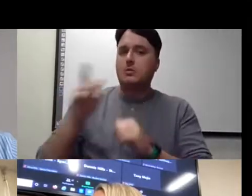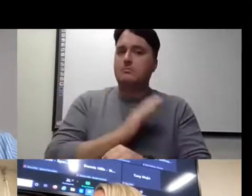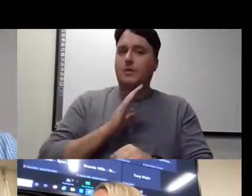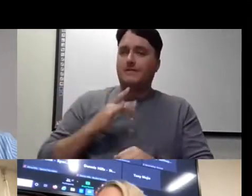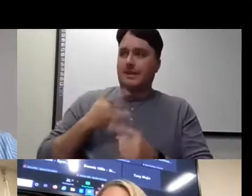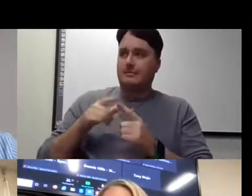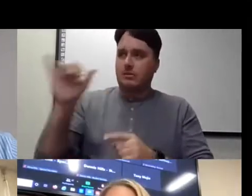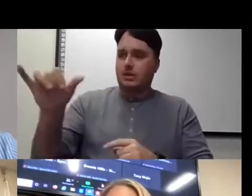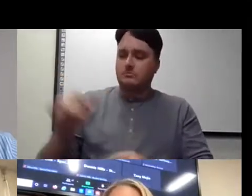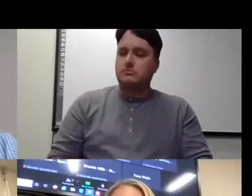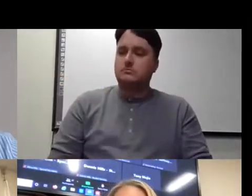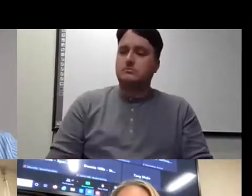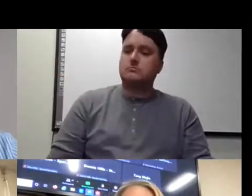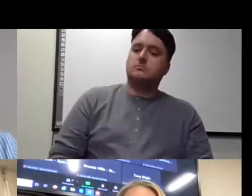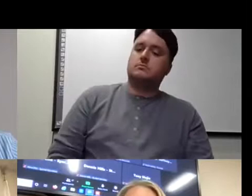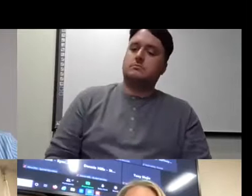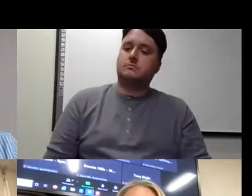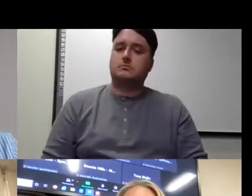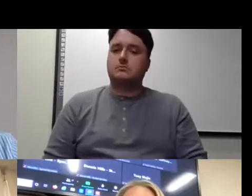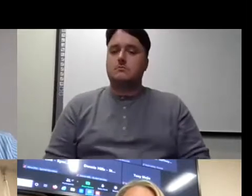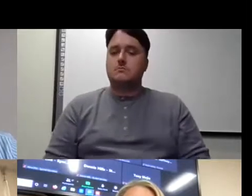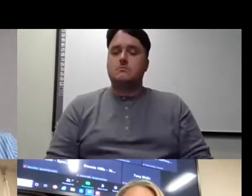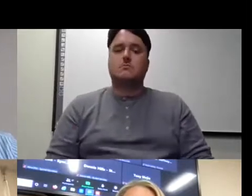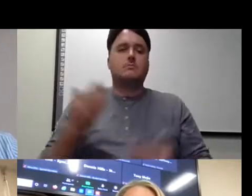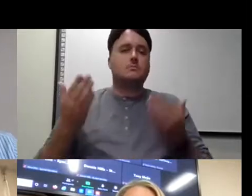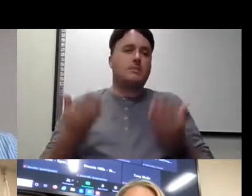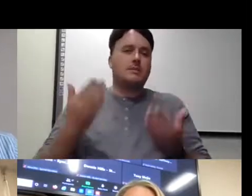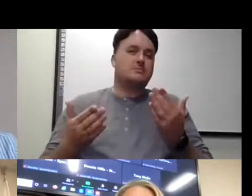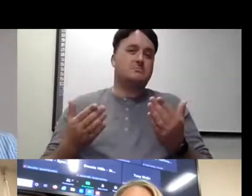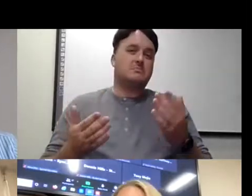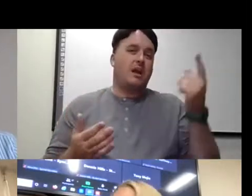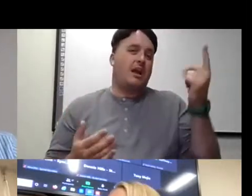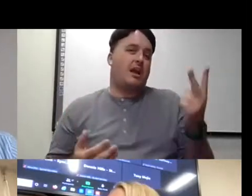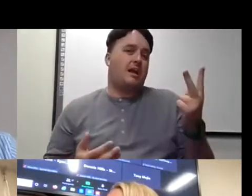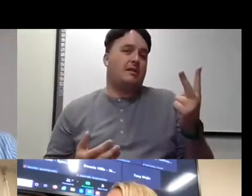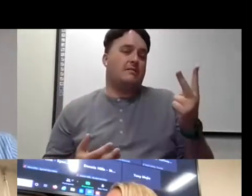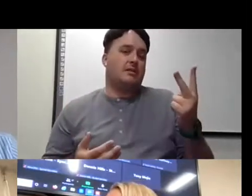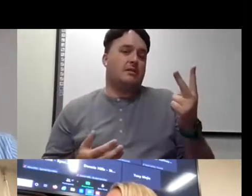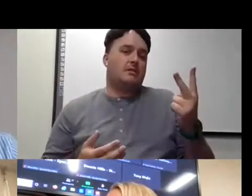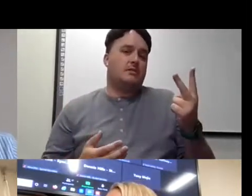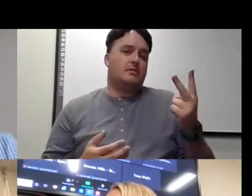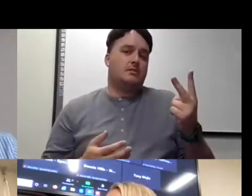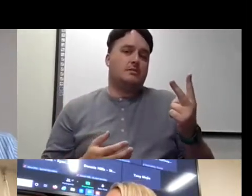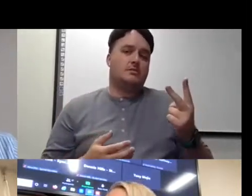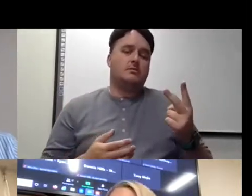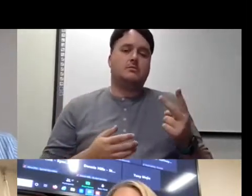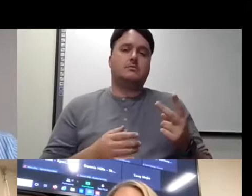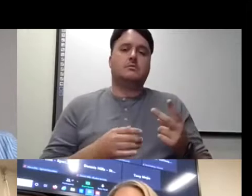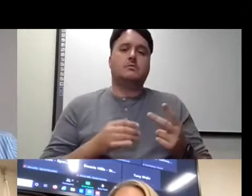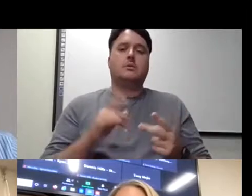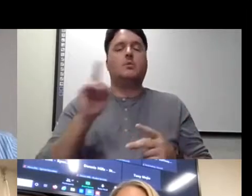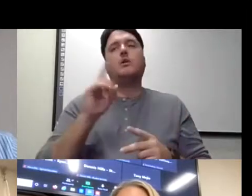that idea, like maybe half of it, kind of like in the typical fashion of what we used to do, where